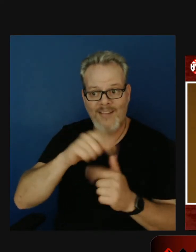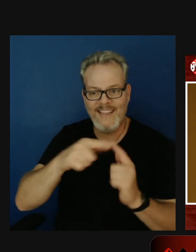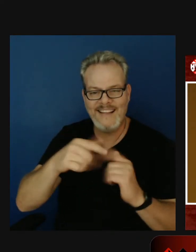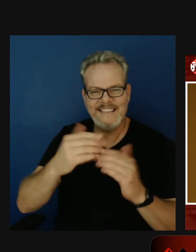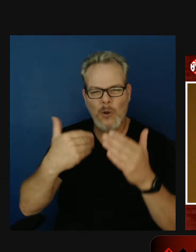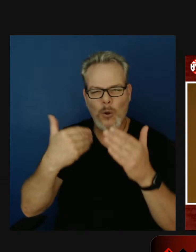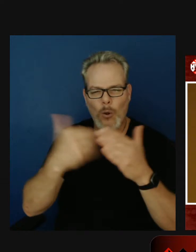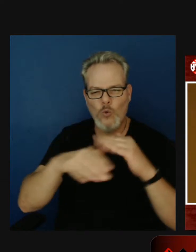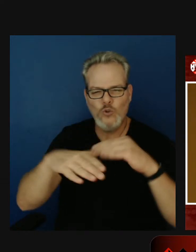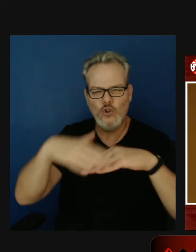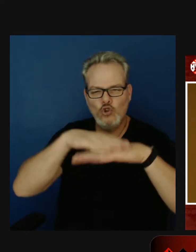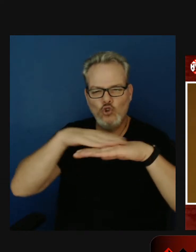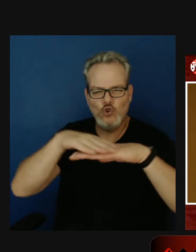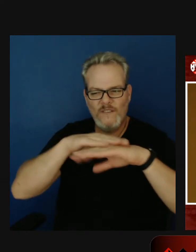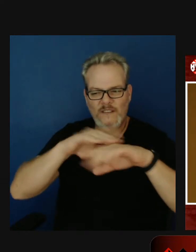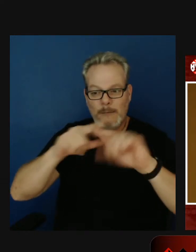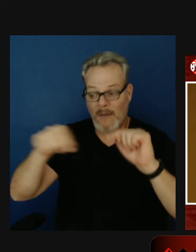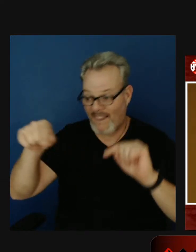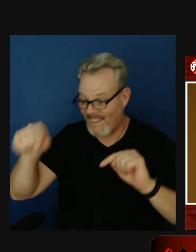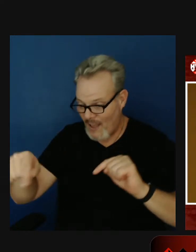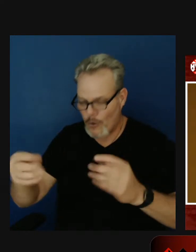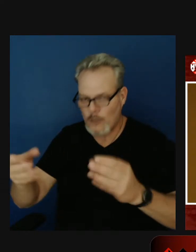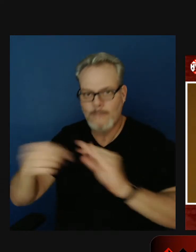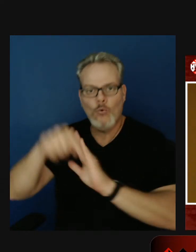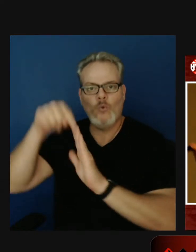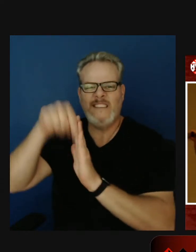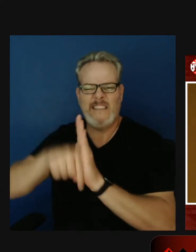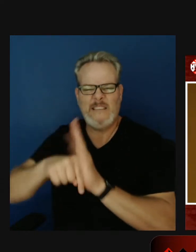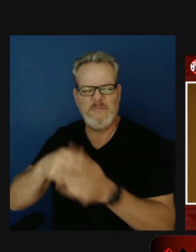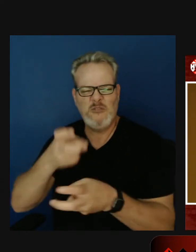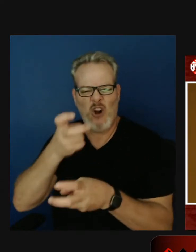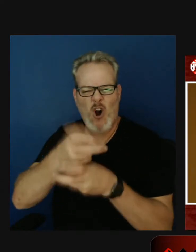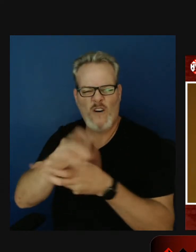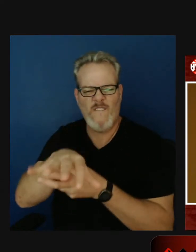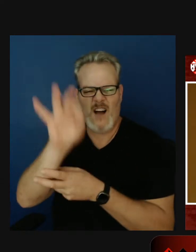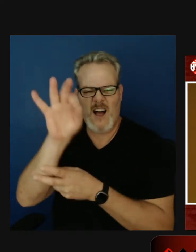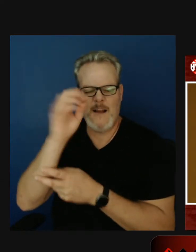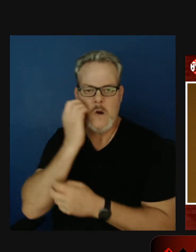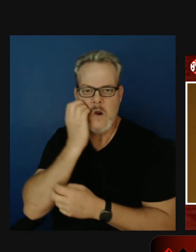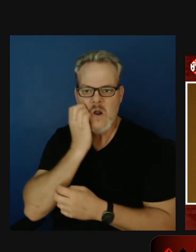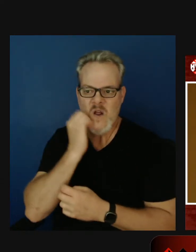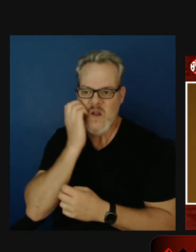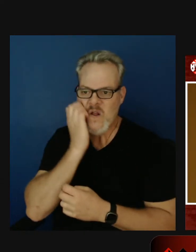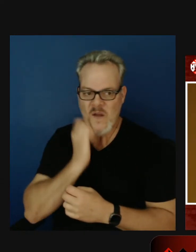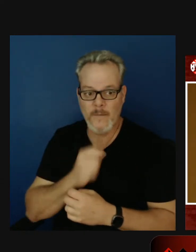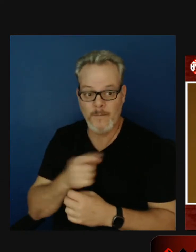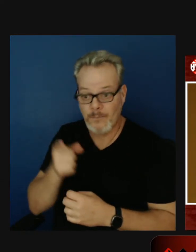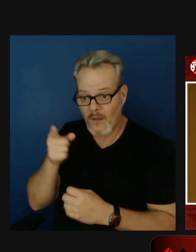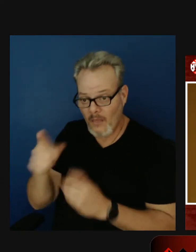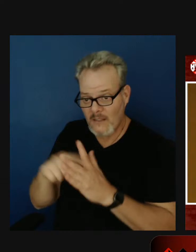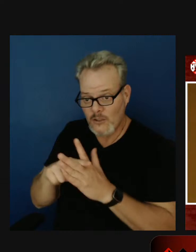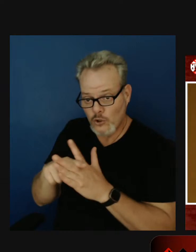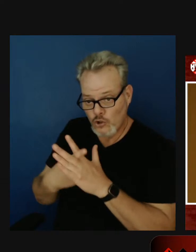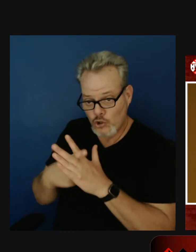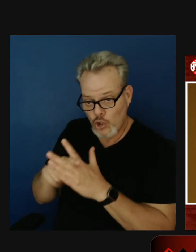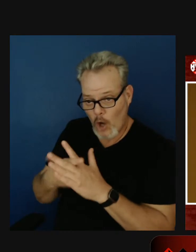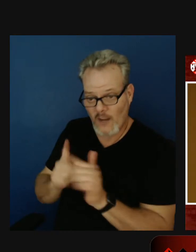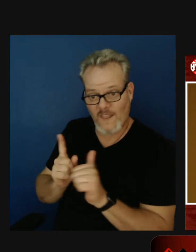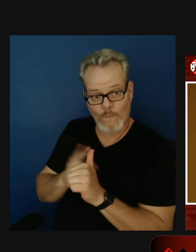out here it's probably much deeper and harder to find. So this was started, the first one was published